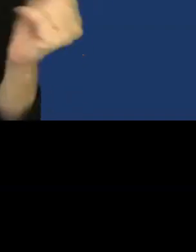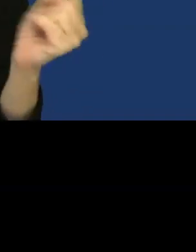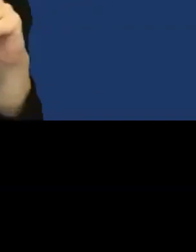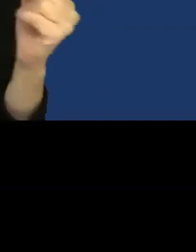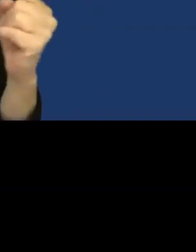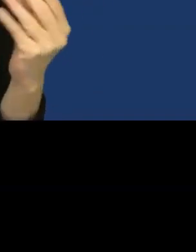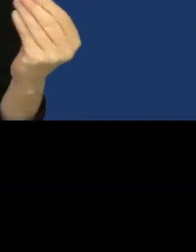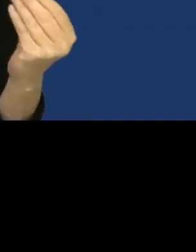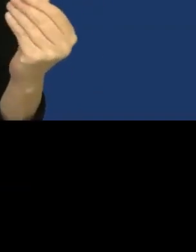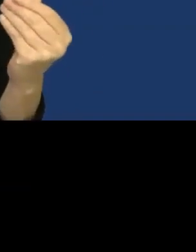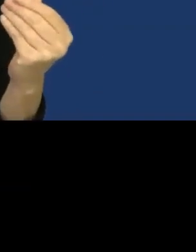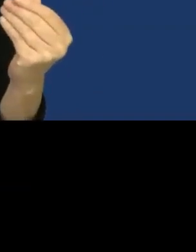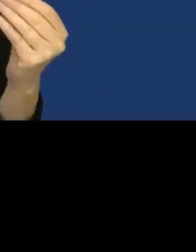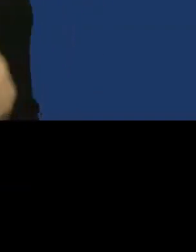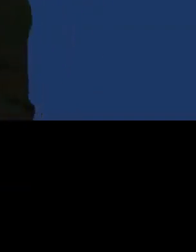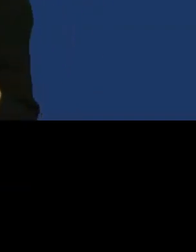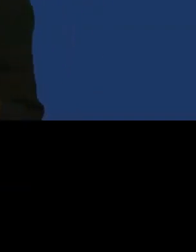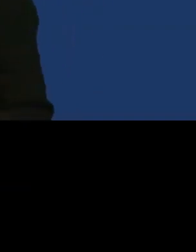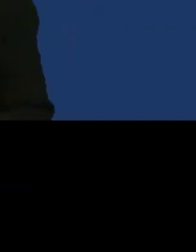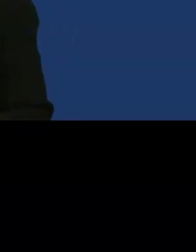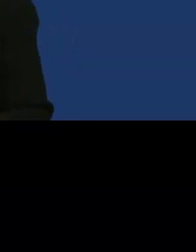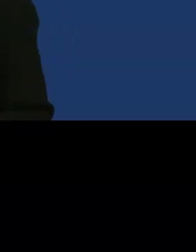to no because